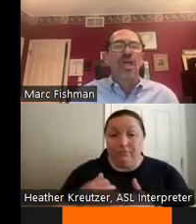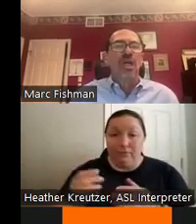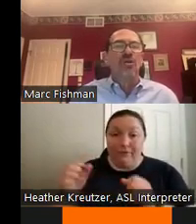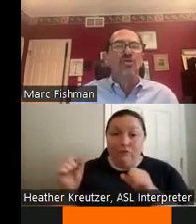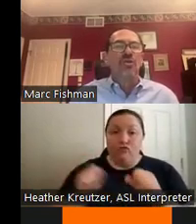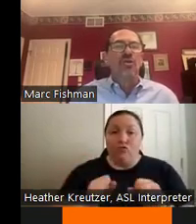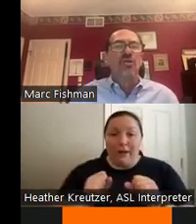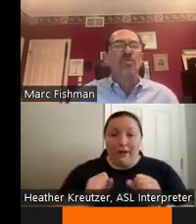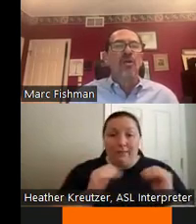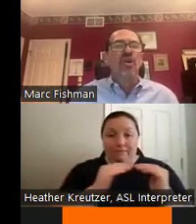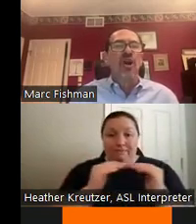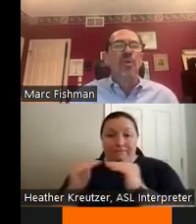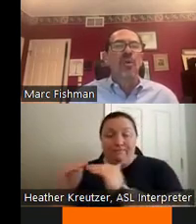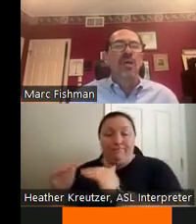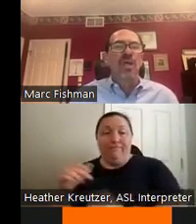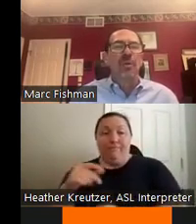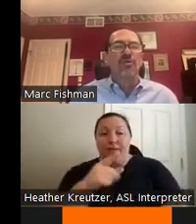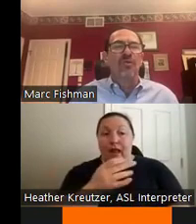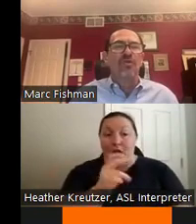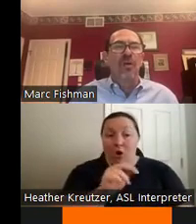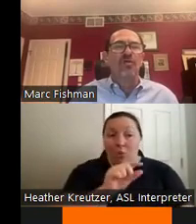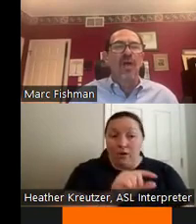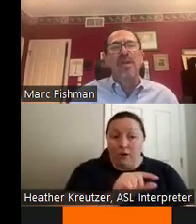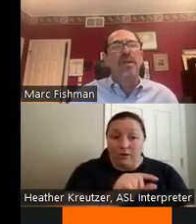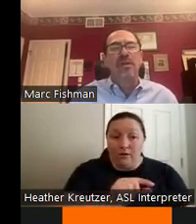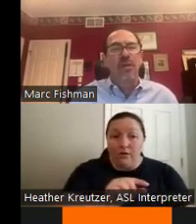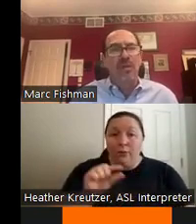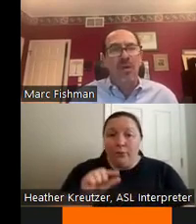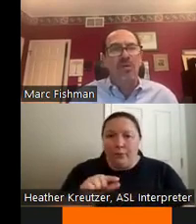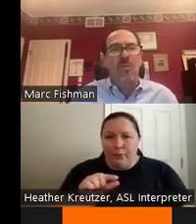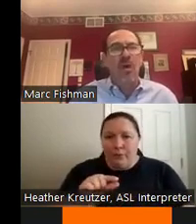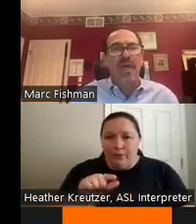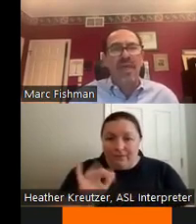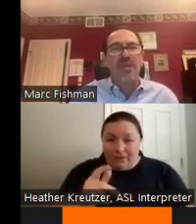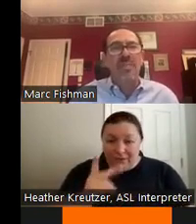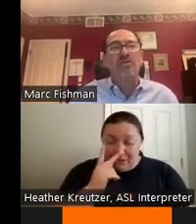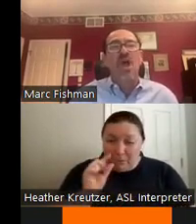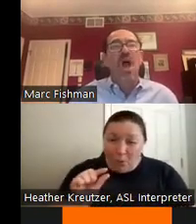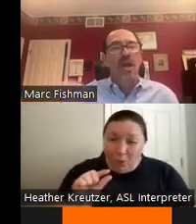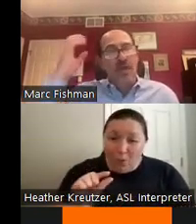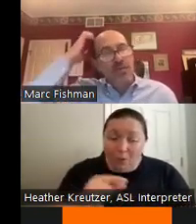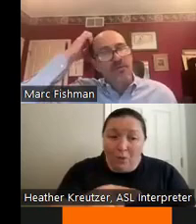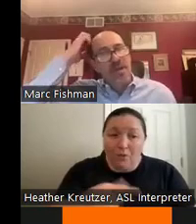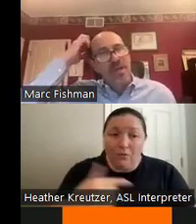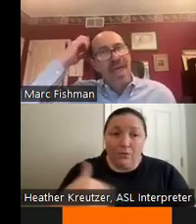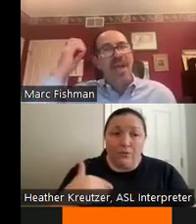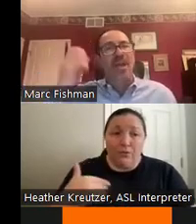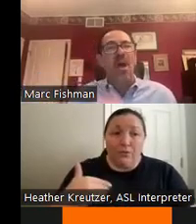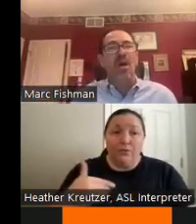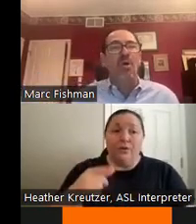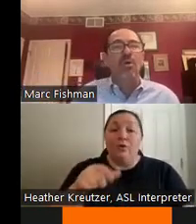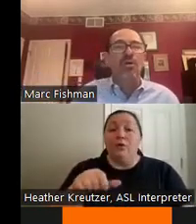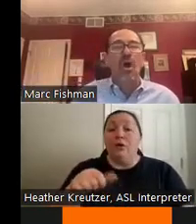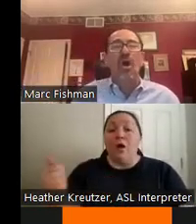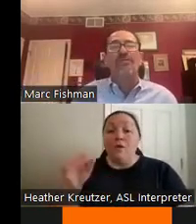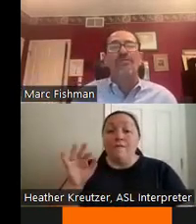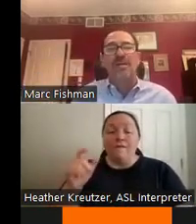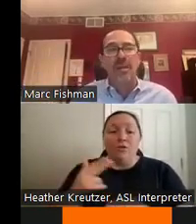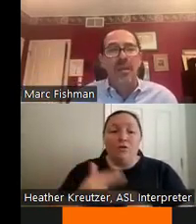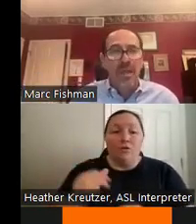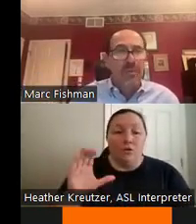potency. Here's this much heroin equals this much fentanyl. Look how small that is. And there's another fentanyl analog